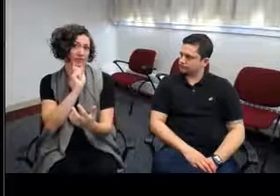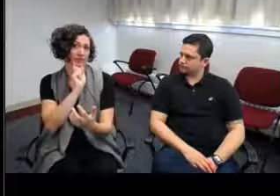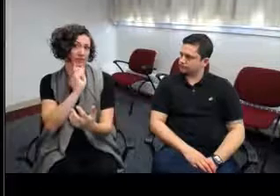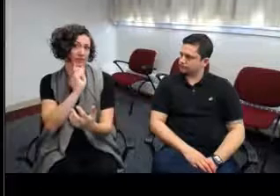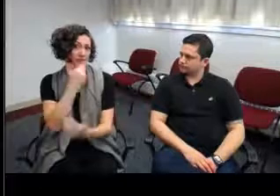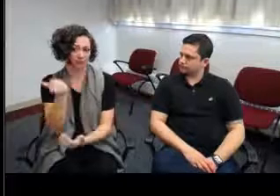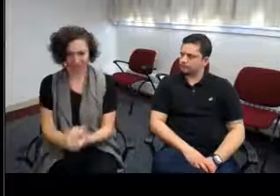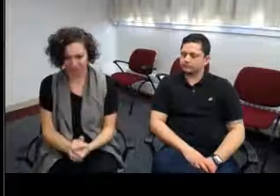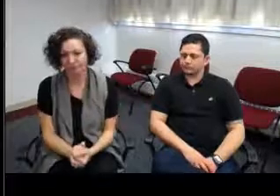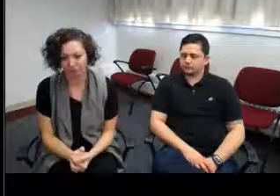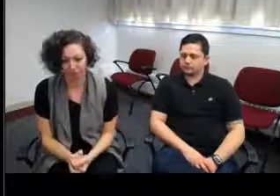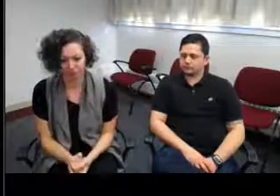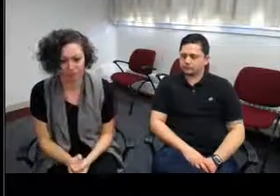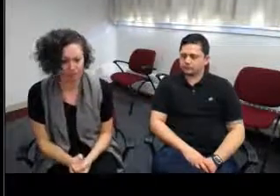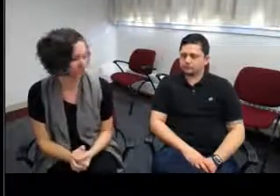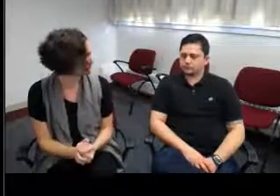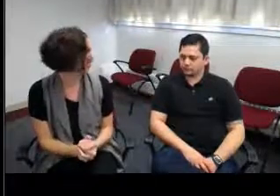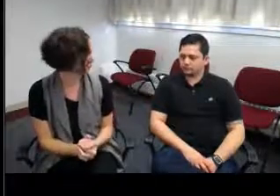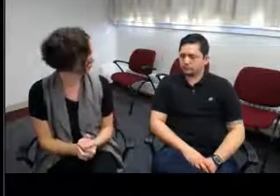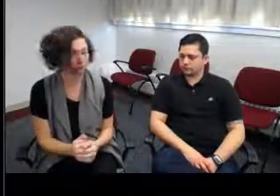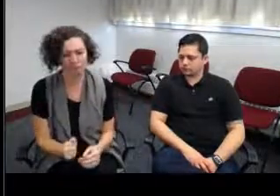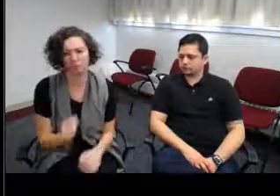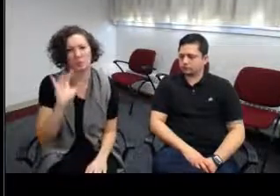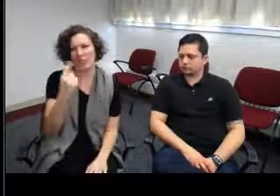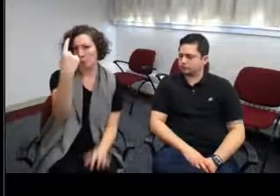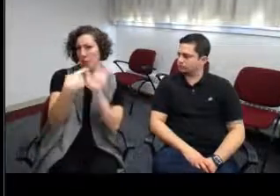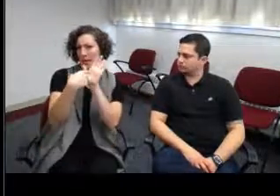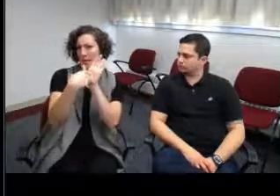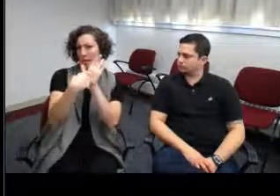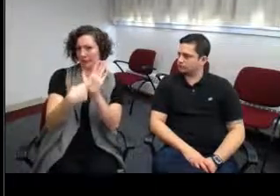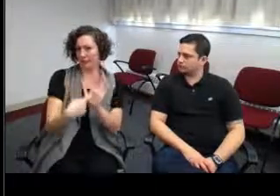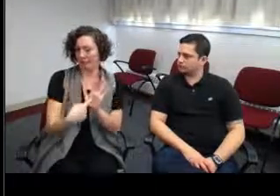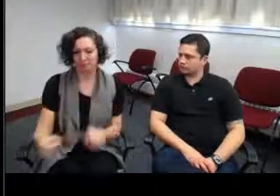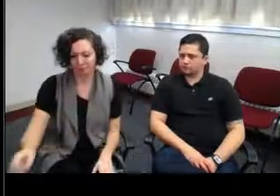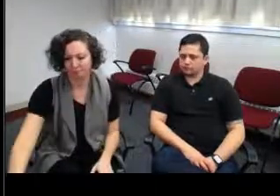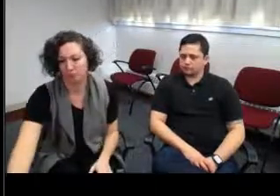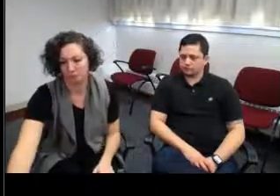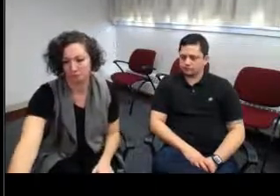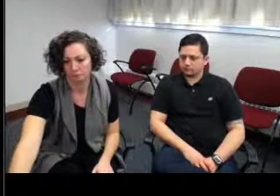matches the ASL grammar and matches a deaf consumer in that way.